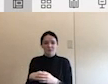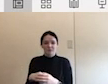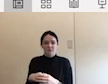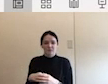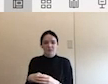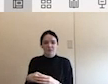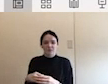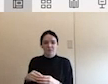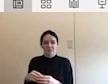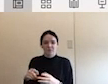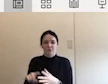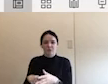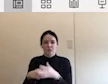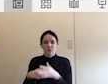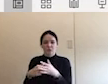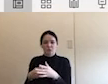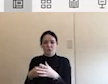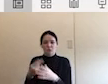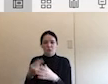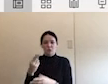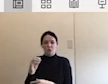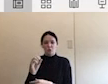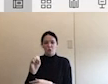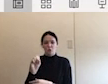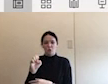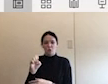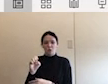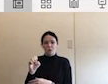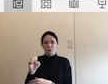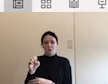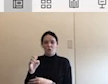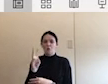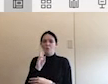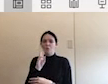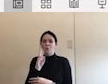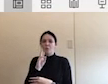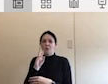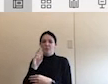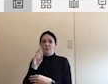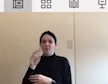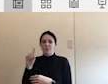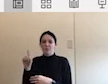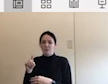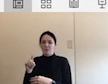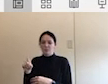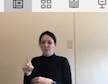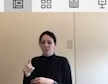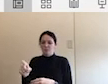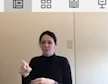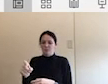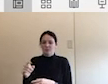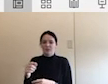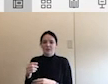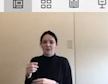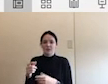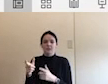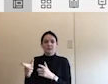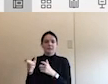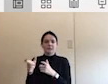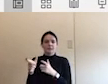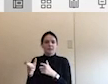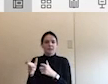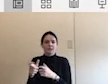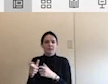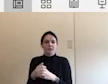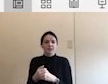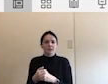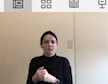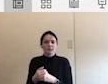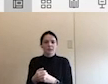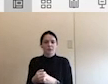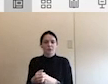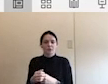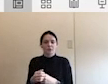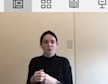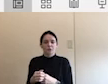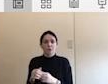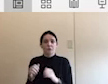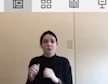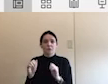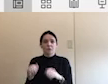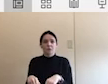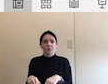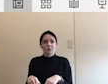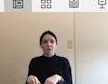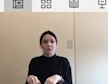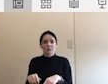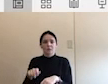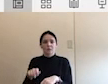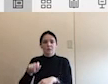is flowing at certain amount per minute or second. One way you can increase the flow rate is